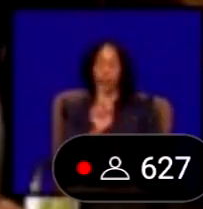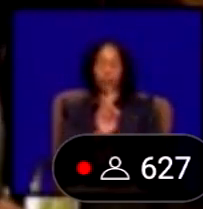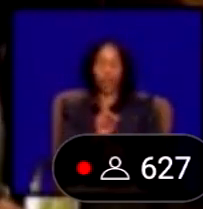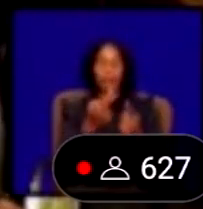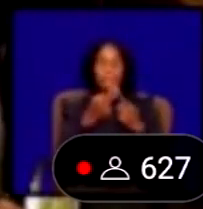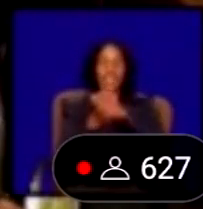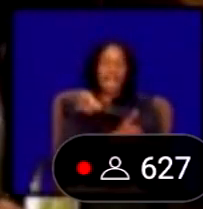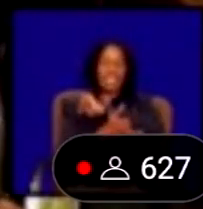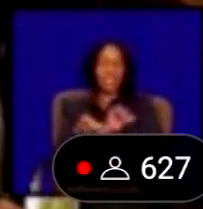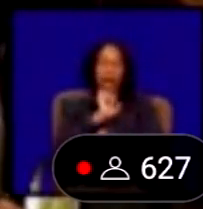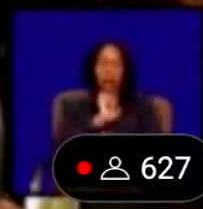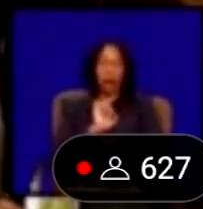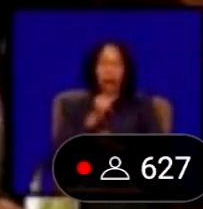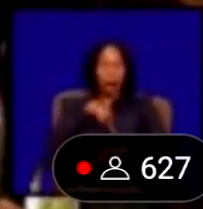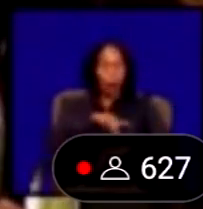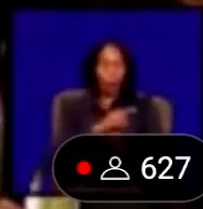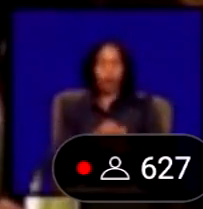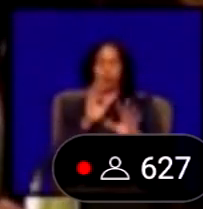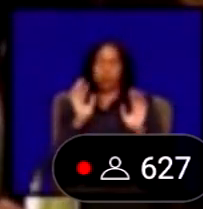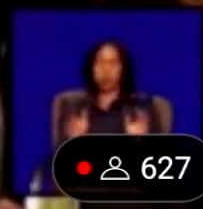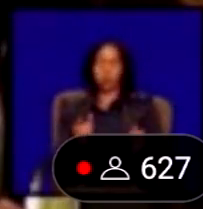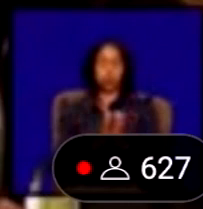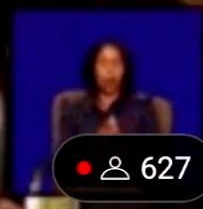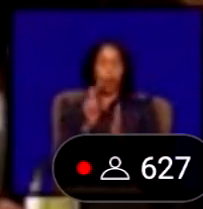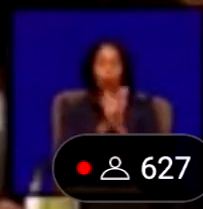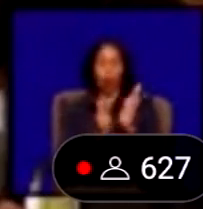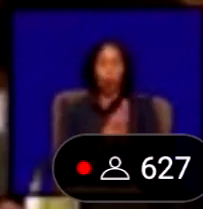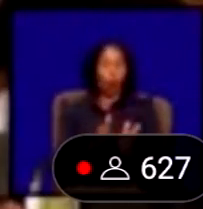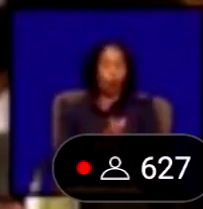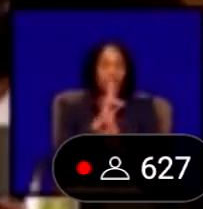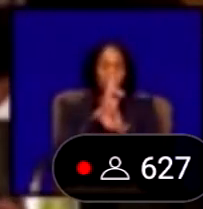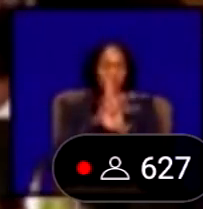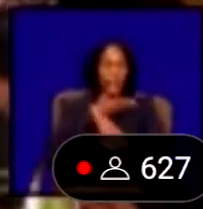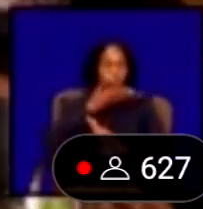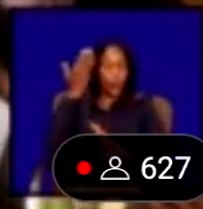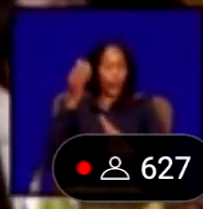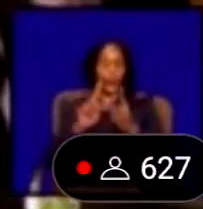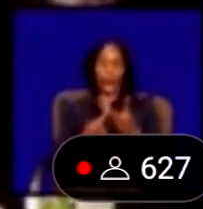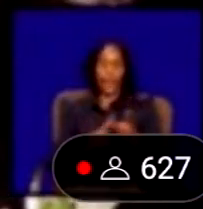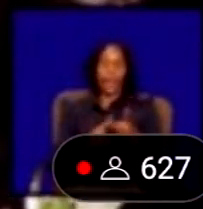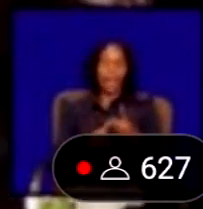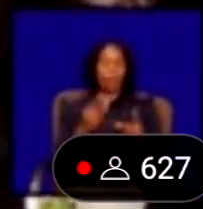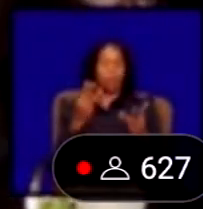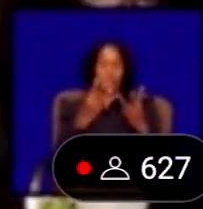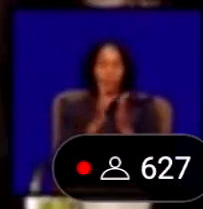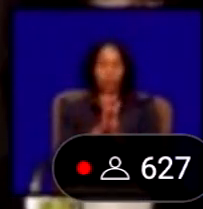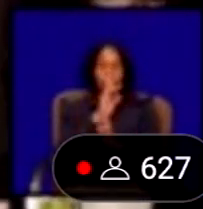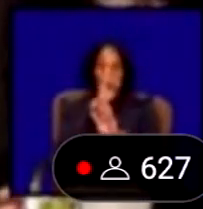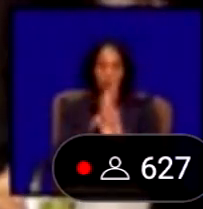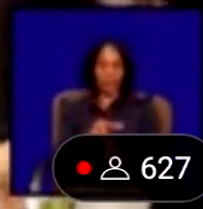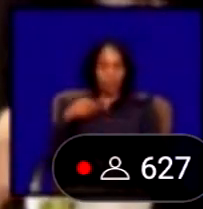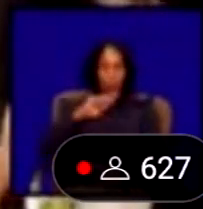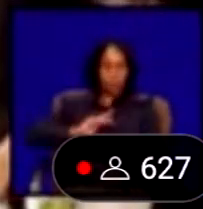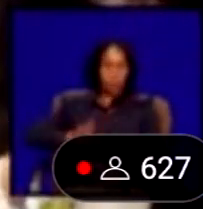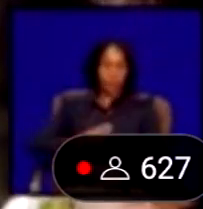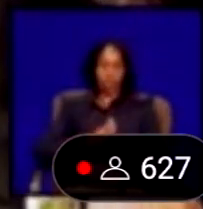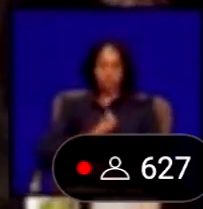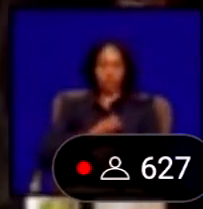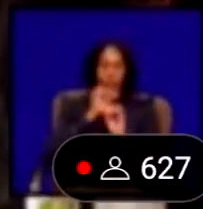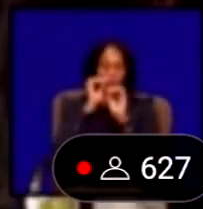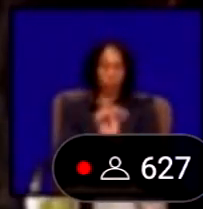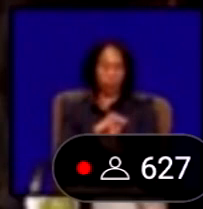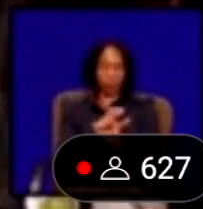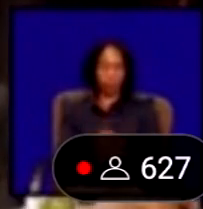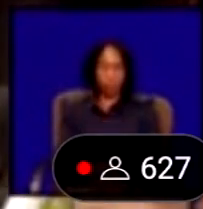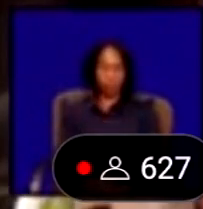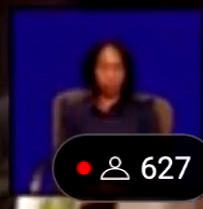in lawlessness, gender-based violence, because we do not have law enforcement agencies.